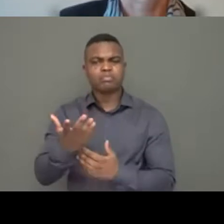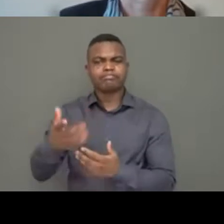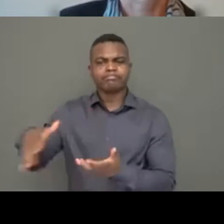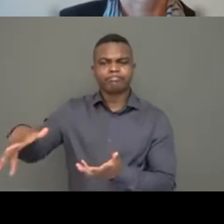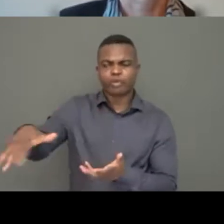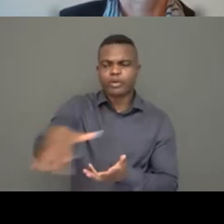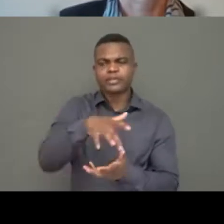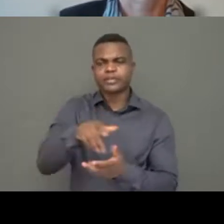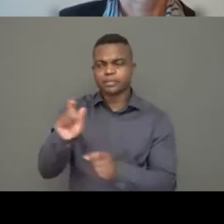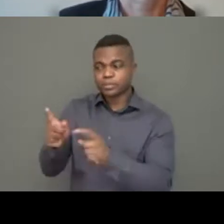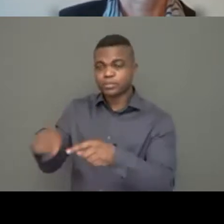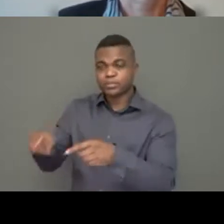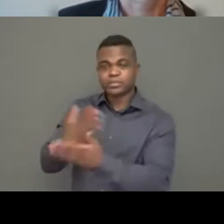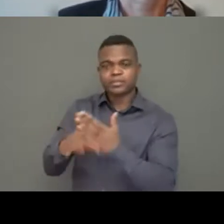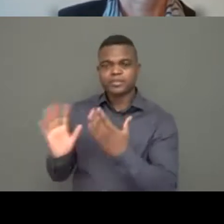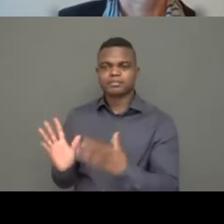one?